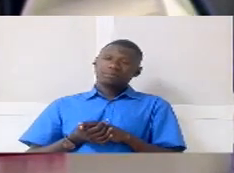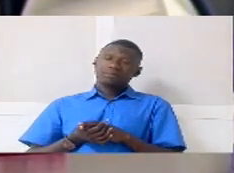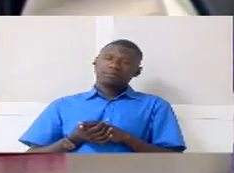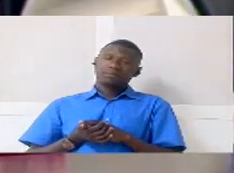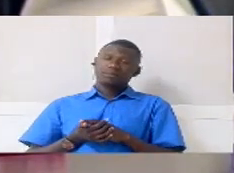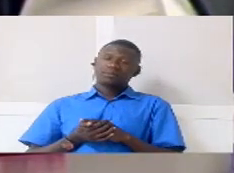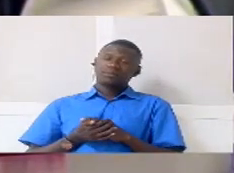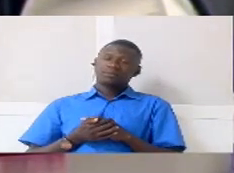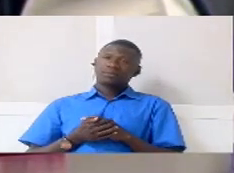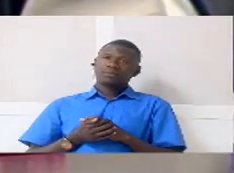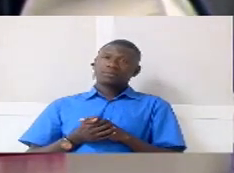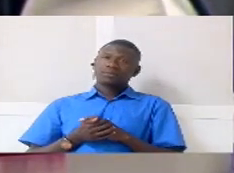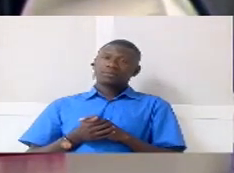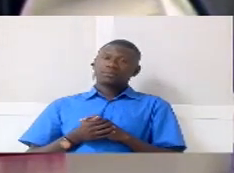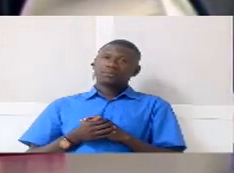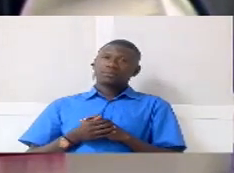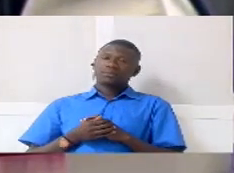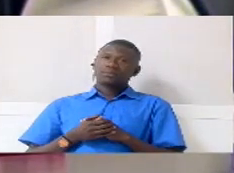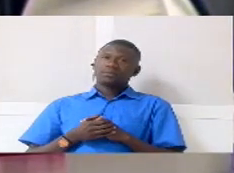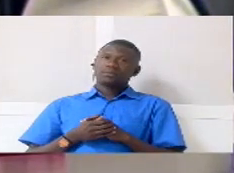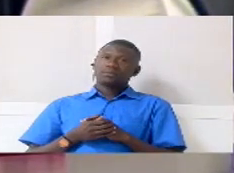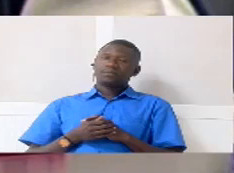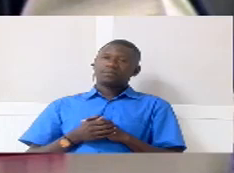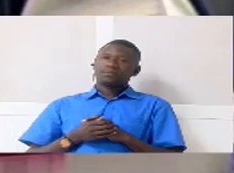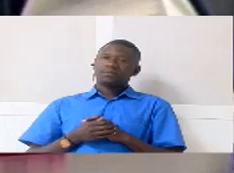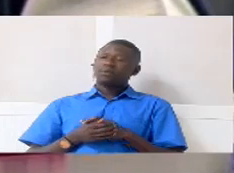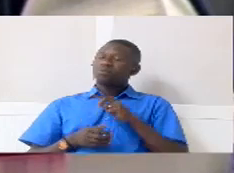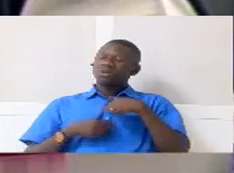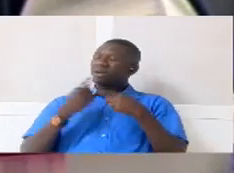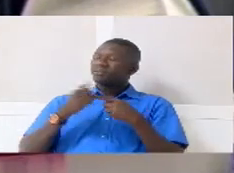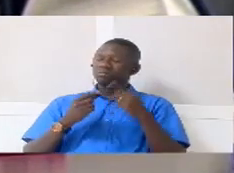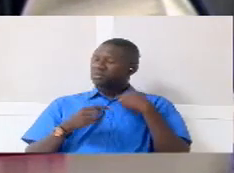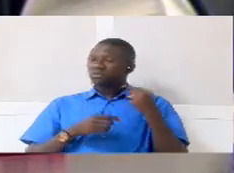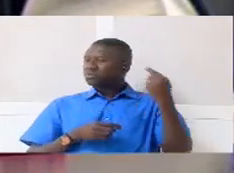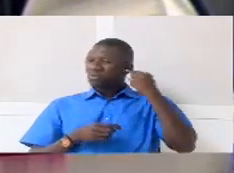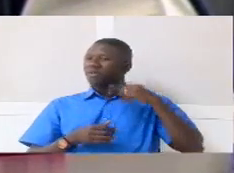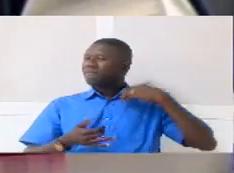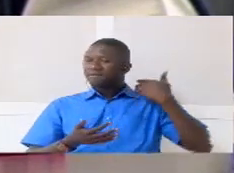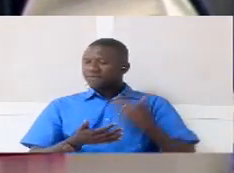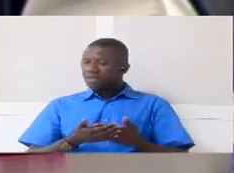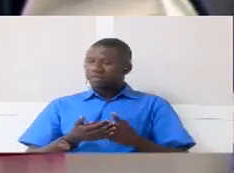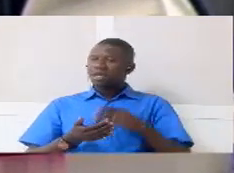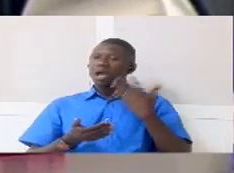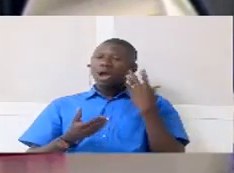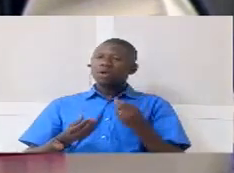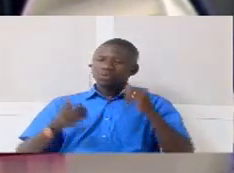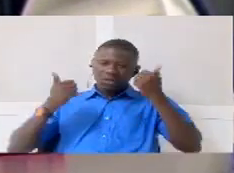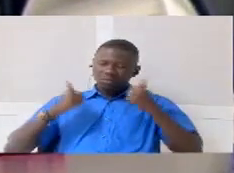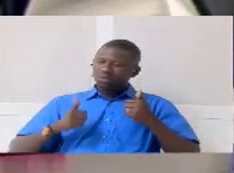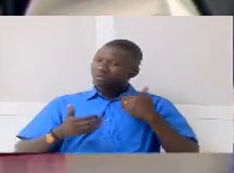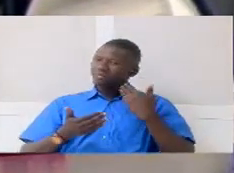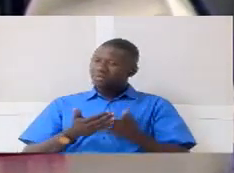case la tanya to moy ko tanke a case nin tan kunta woldo. But I did not get to hear the case proceeding. That was where it